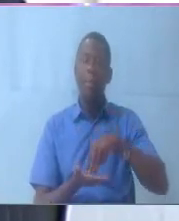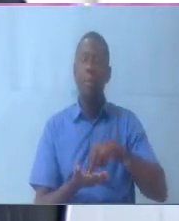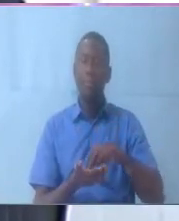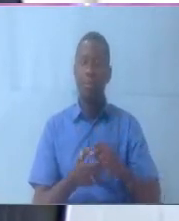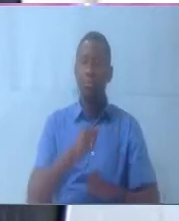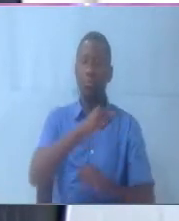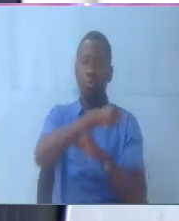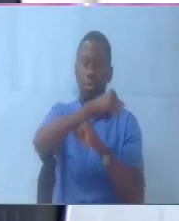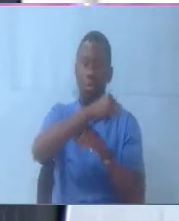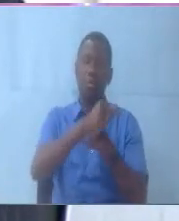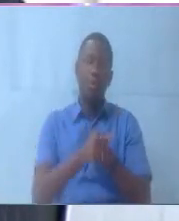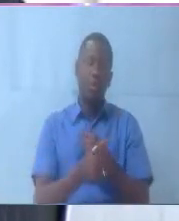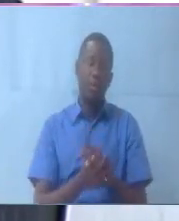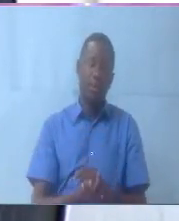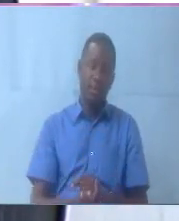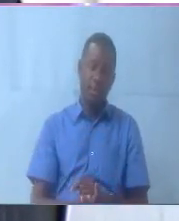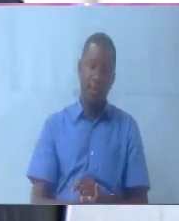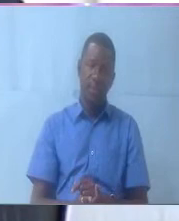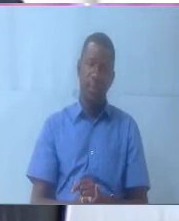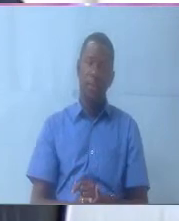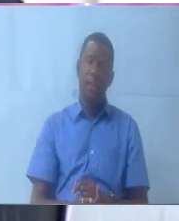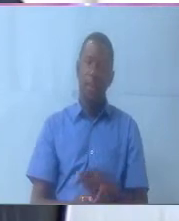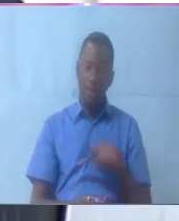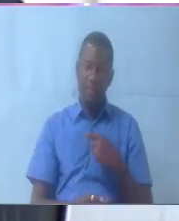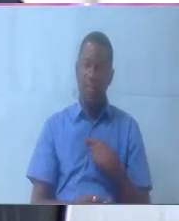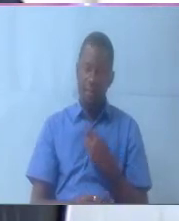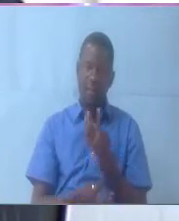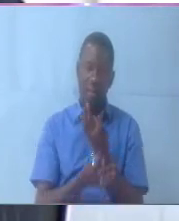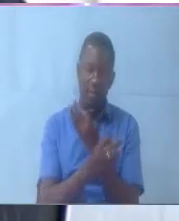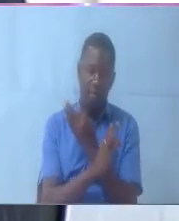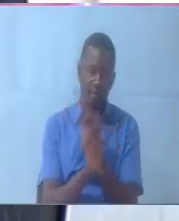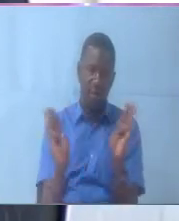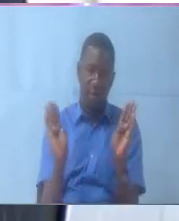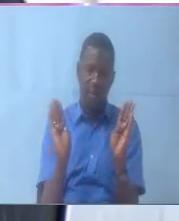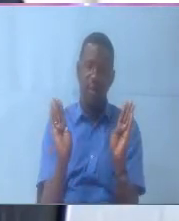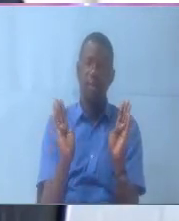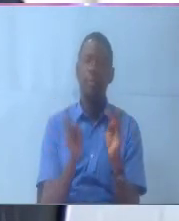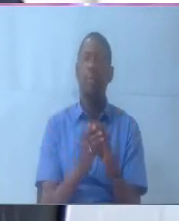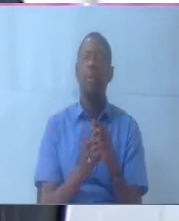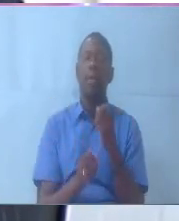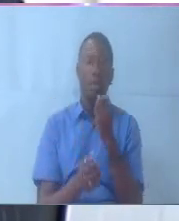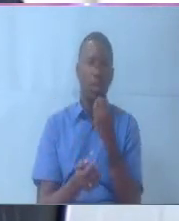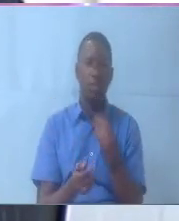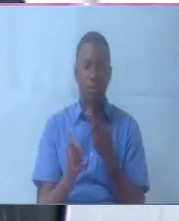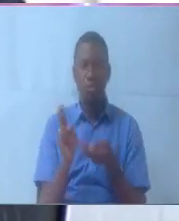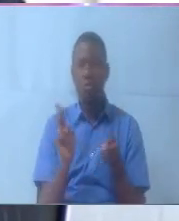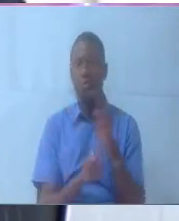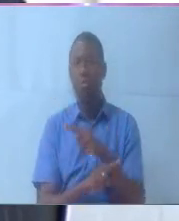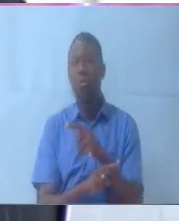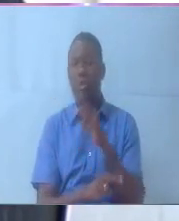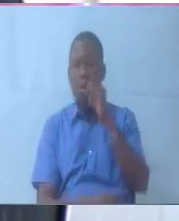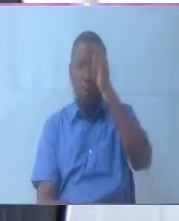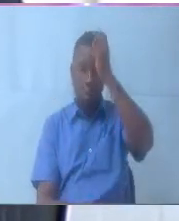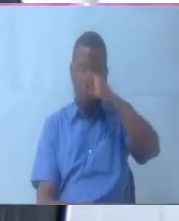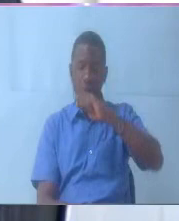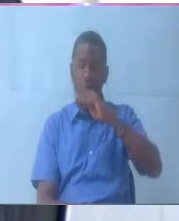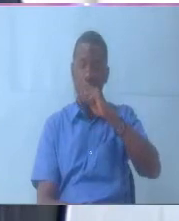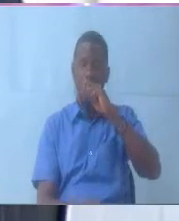sankoti I was released on bail. Yembula bail kango kang And said I should be reporting to the police station every